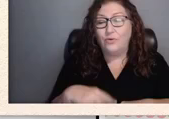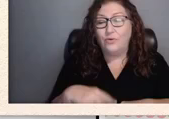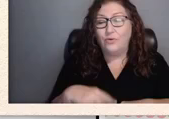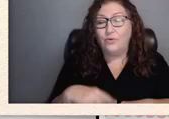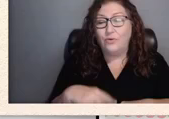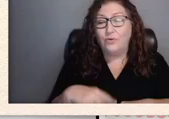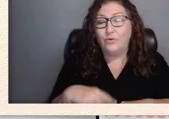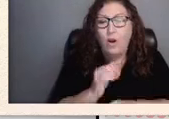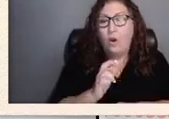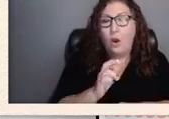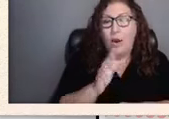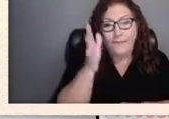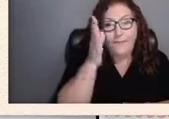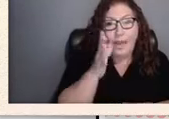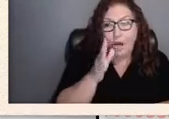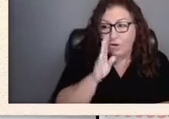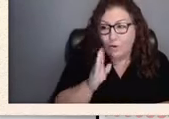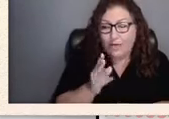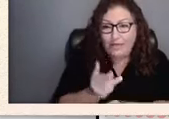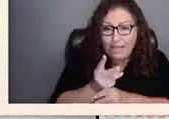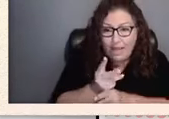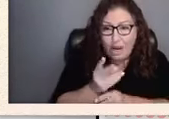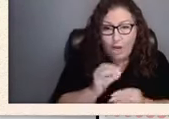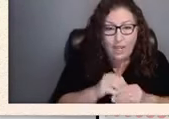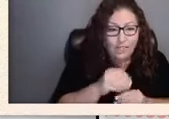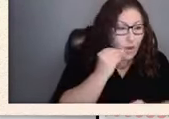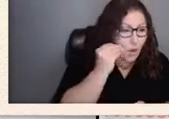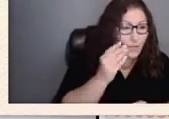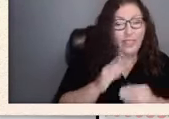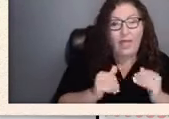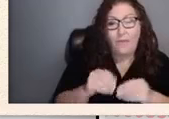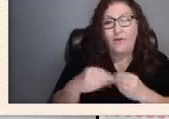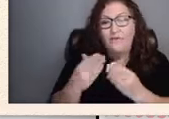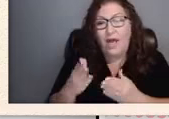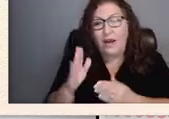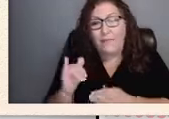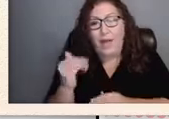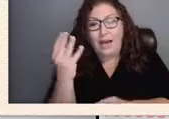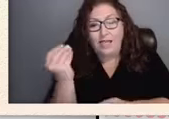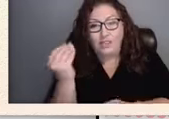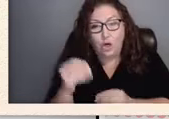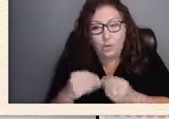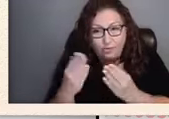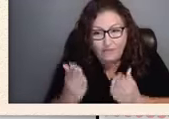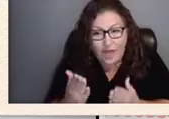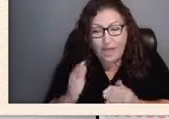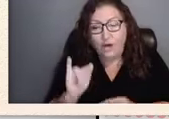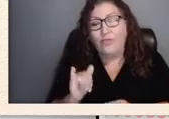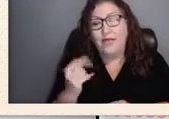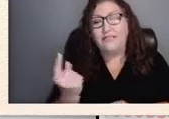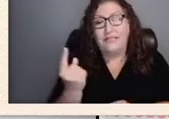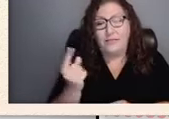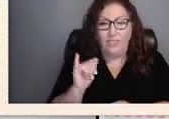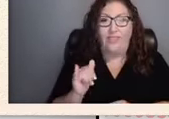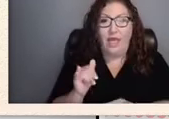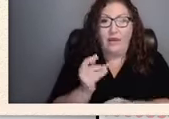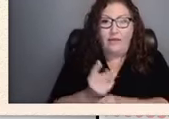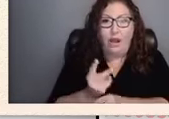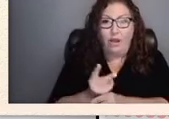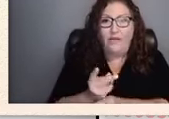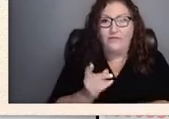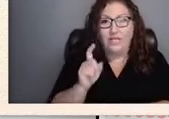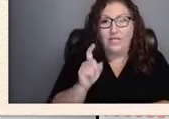care within the home rather than provided by an external provider is something that caregivers have had to take